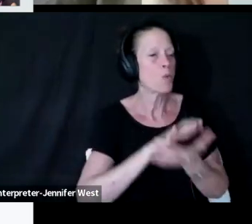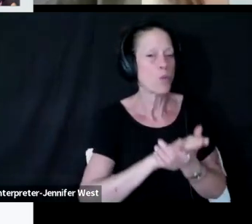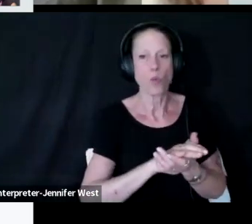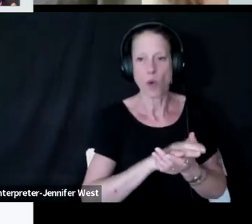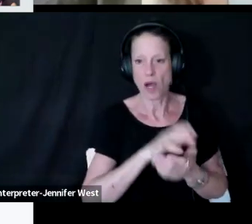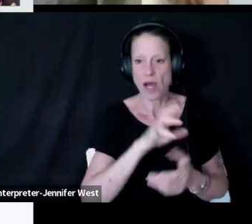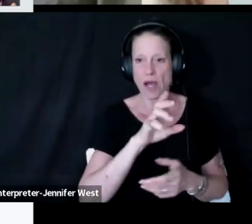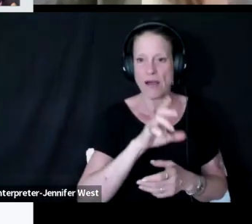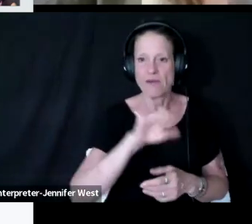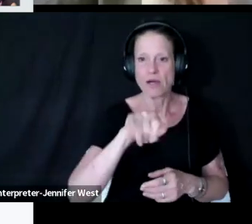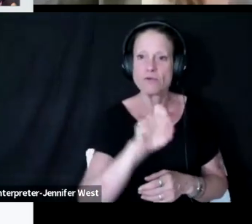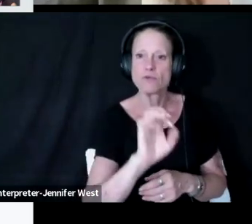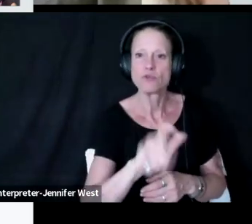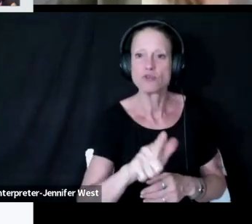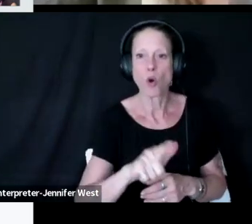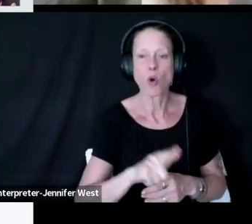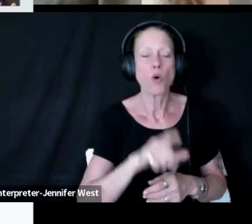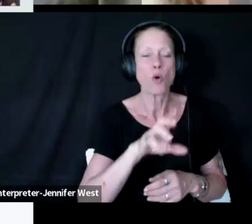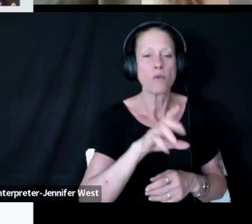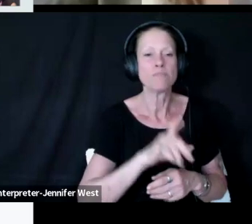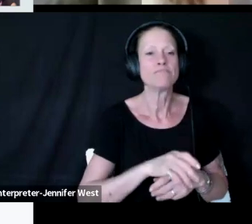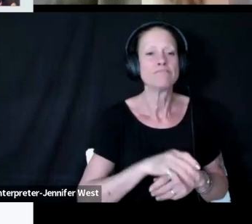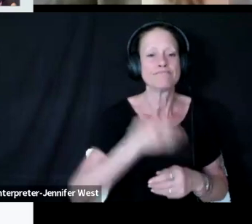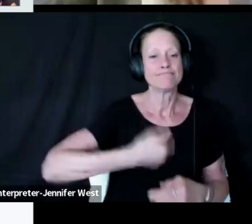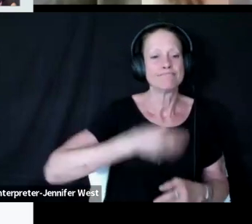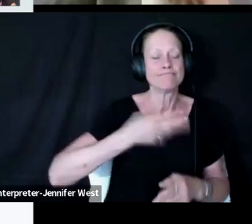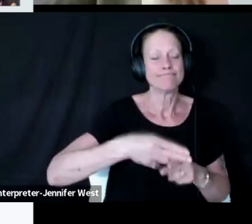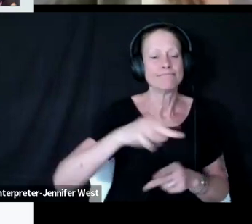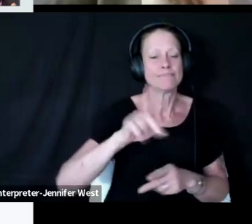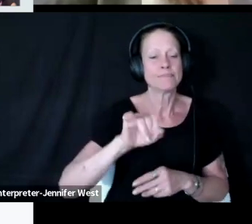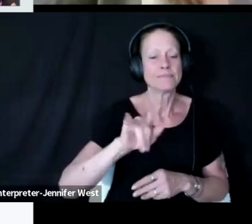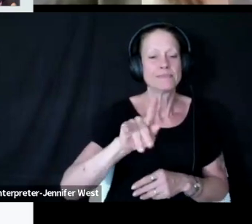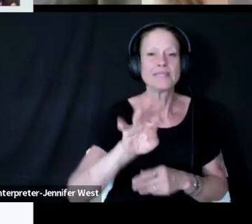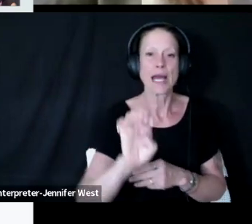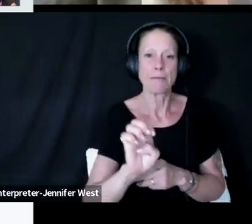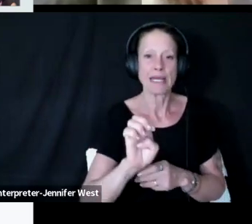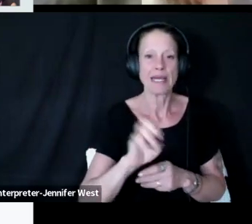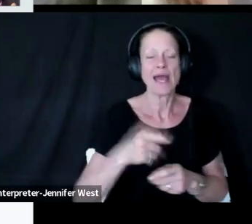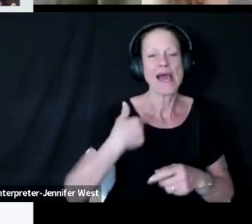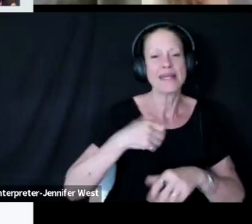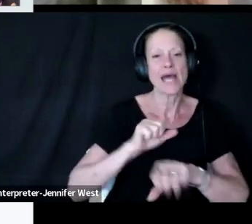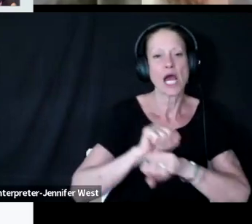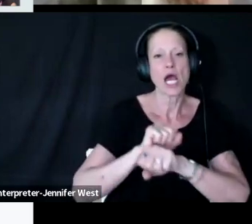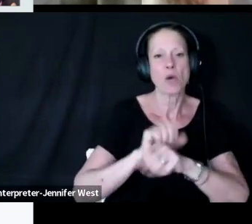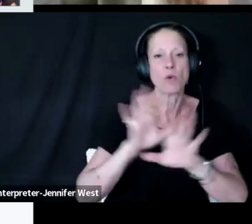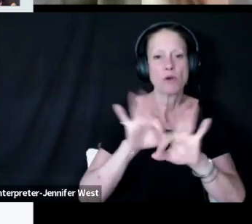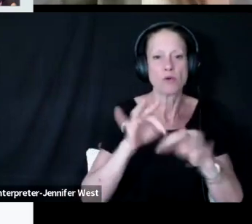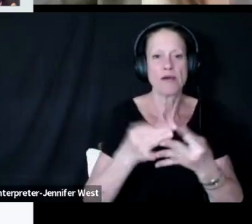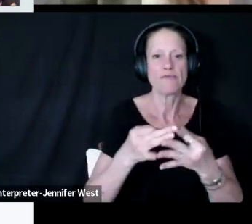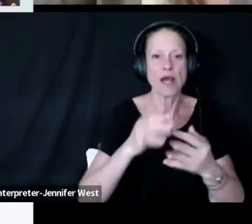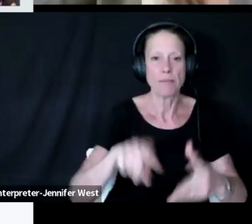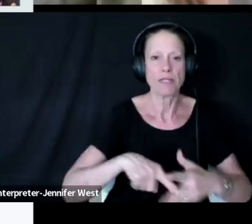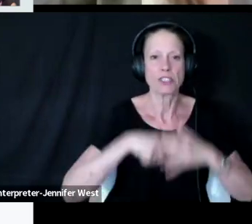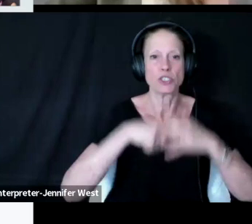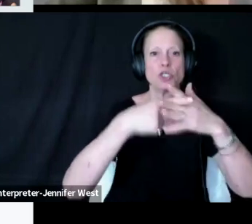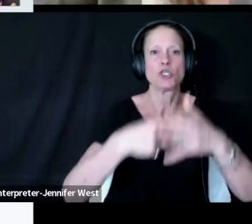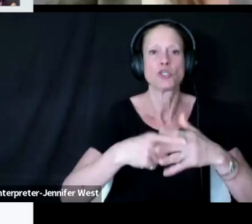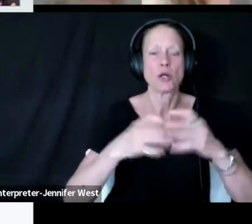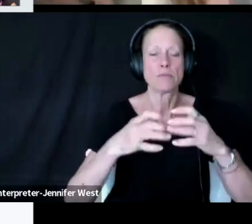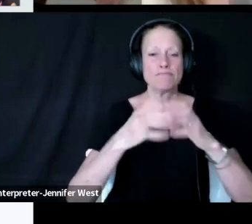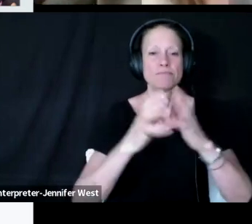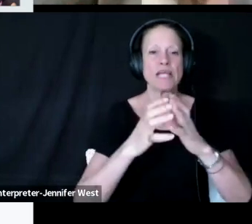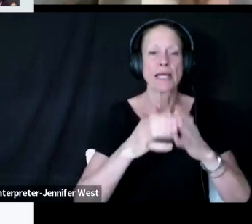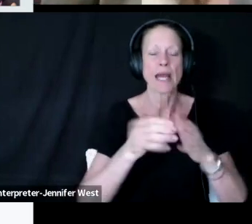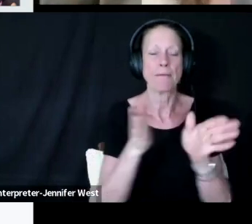of Customer Experience, and one of my main things that I like to do is work with families to get their plan started. So I send